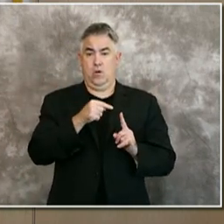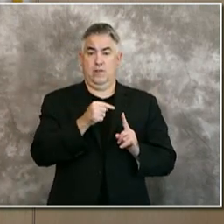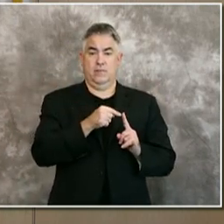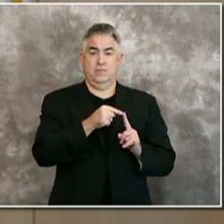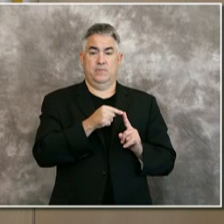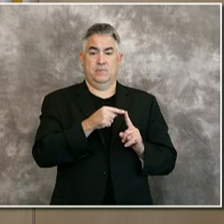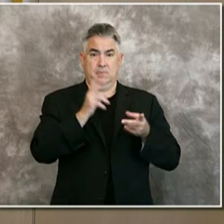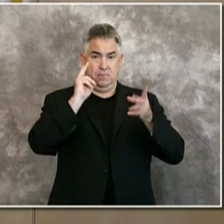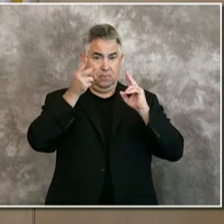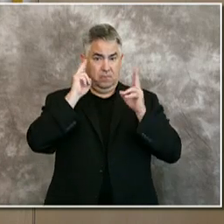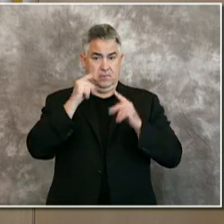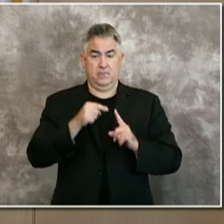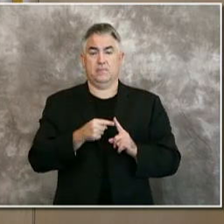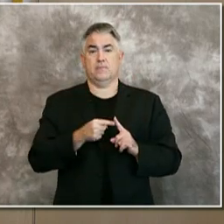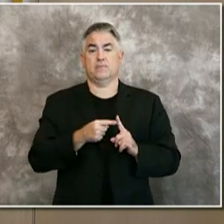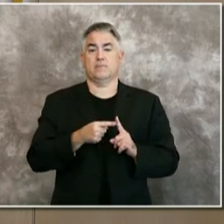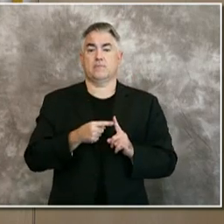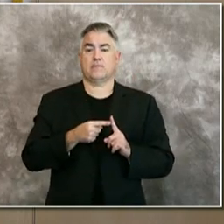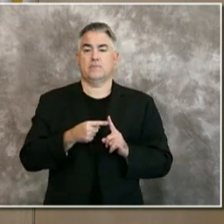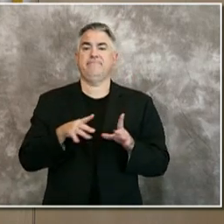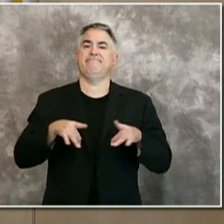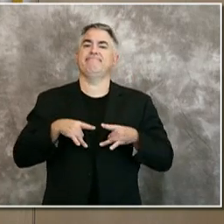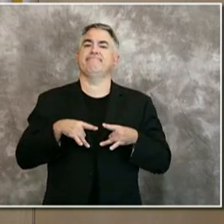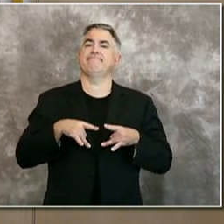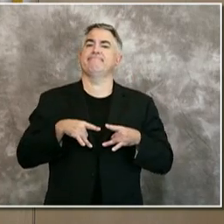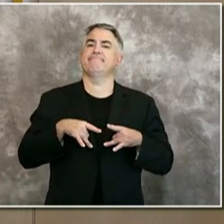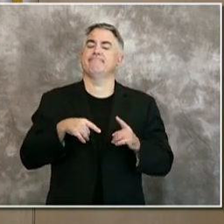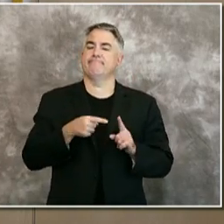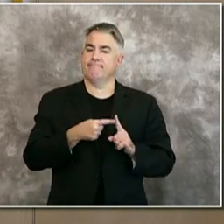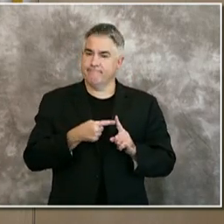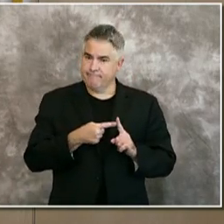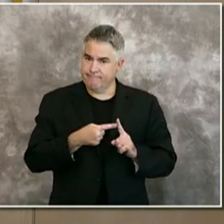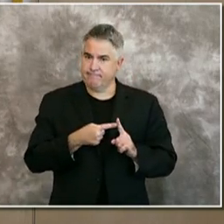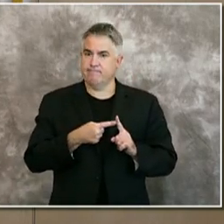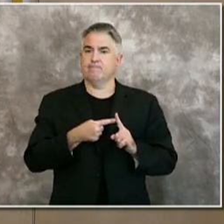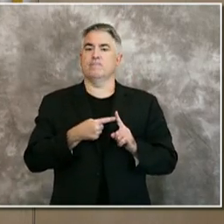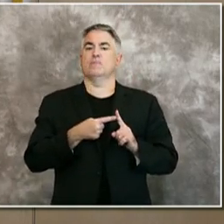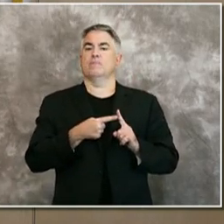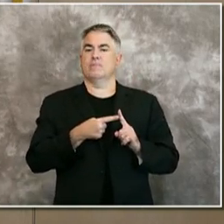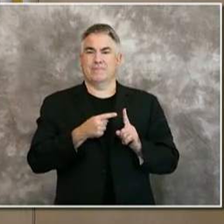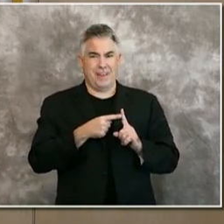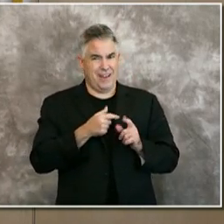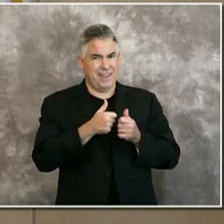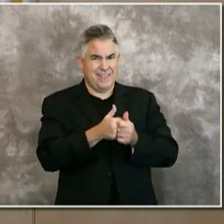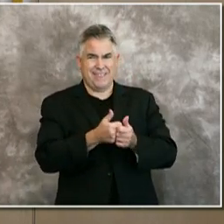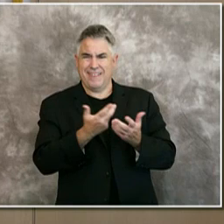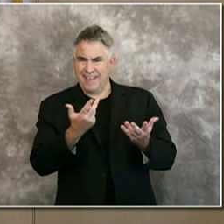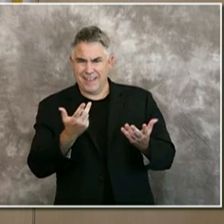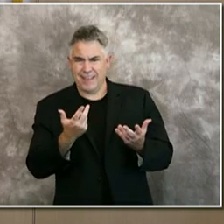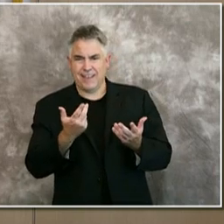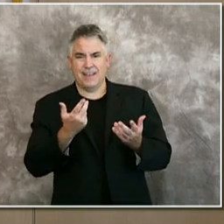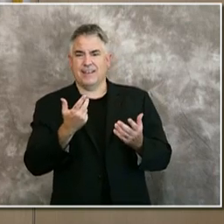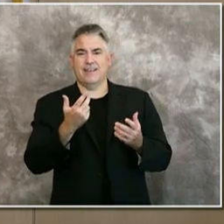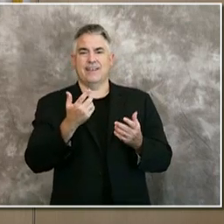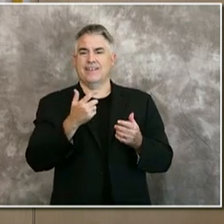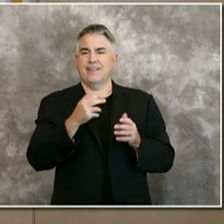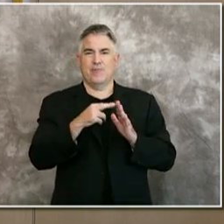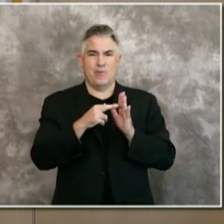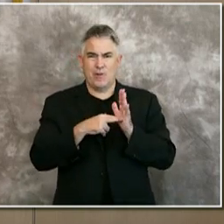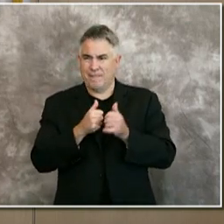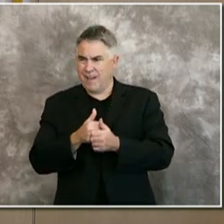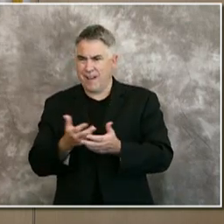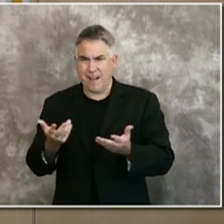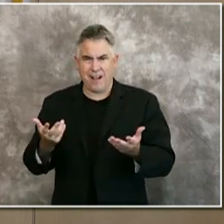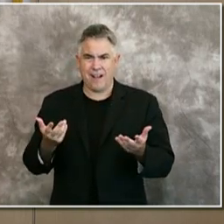salon became infected, and even with that, because of the barriers in place, none of their